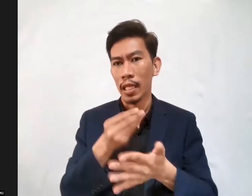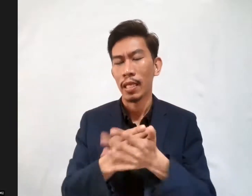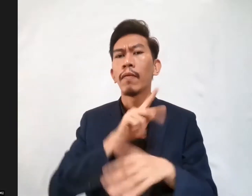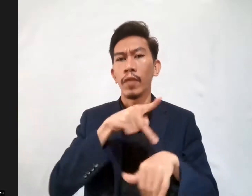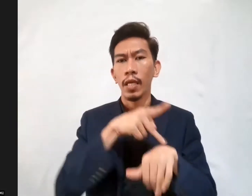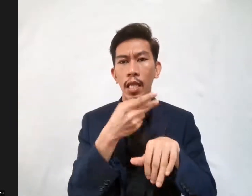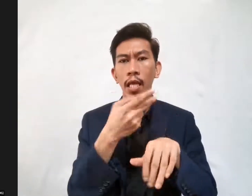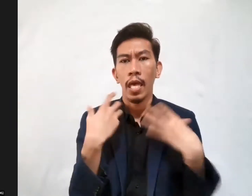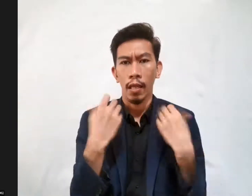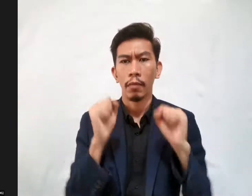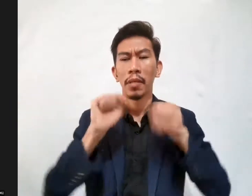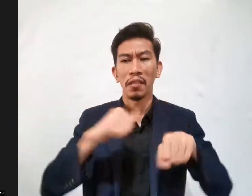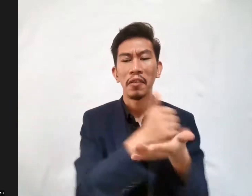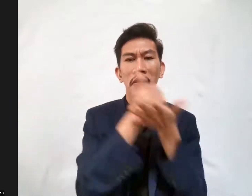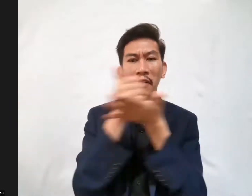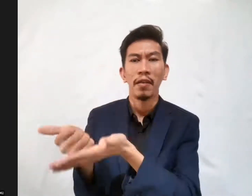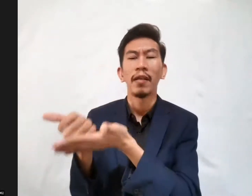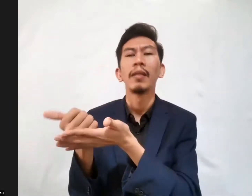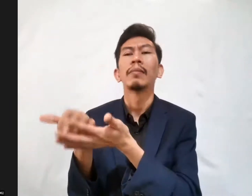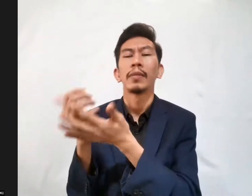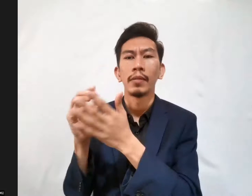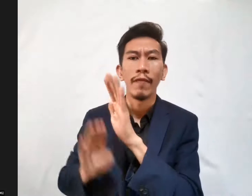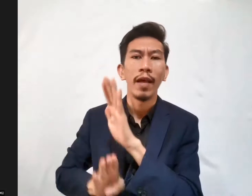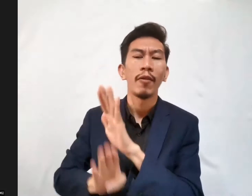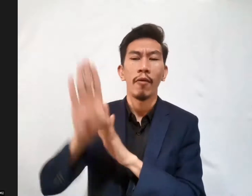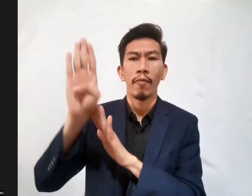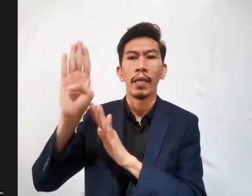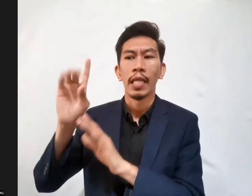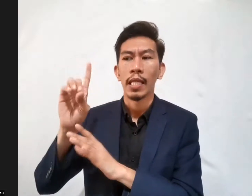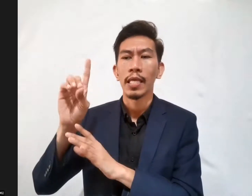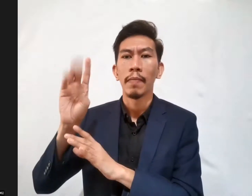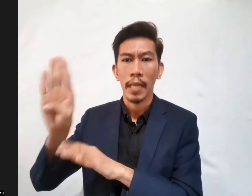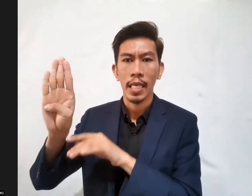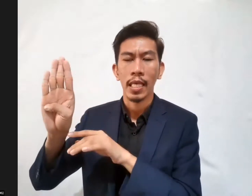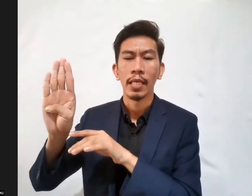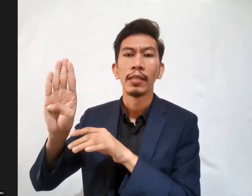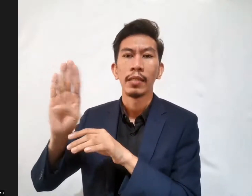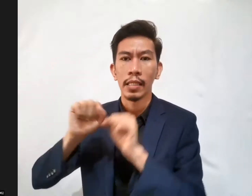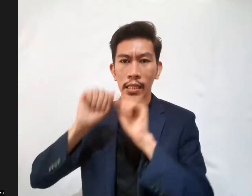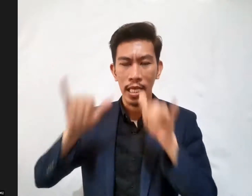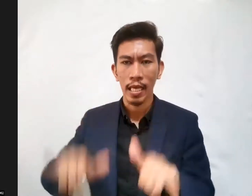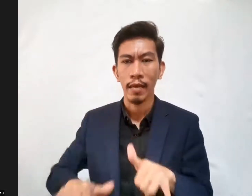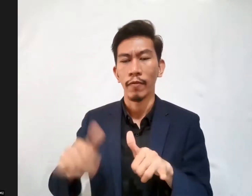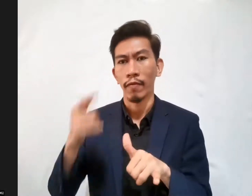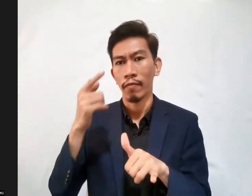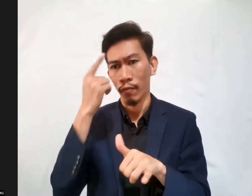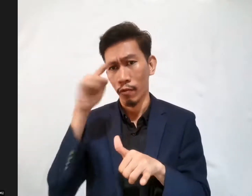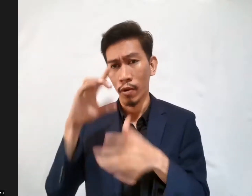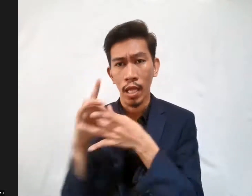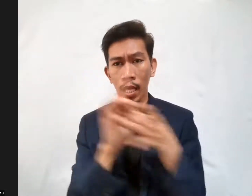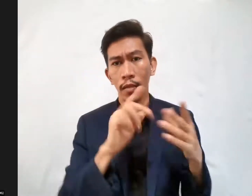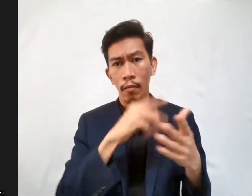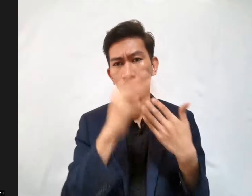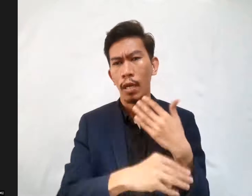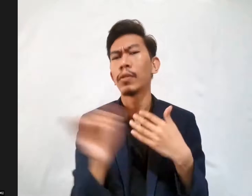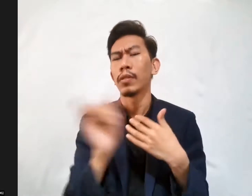help in developing the database system, not just for healthcare-related programs, but also for other programs like